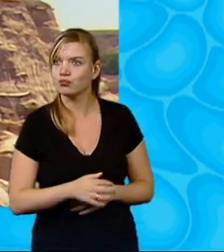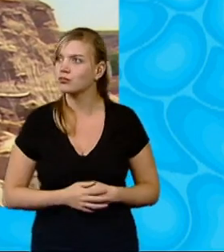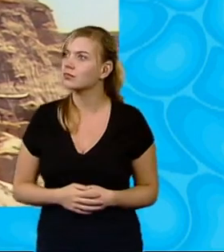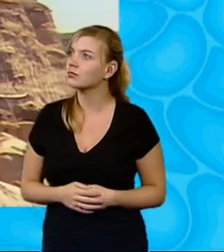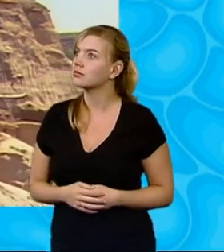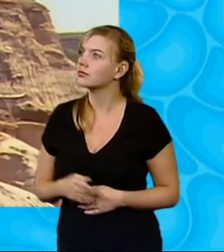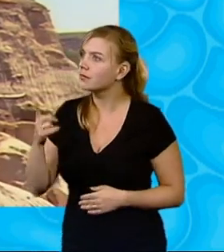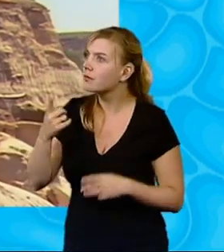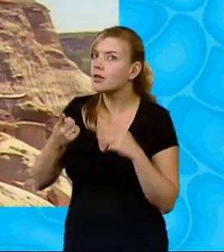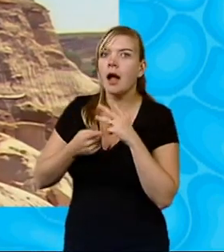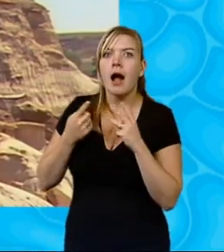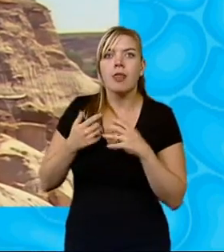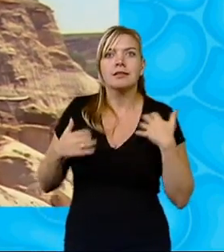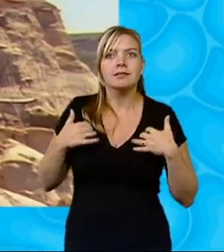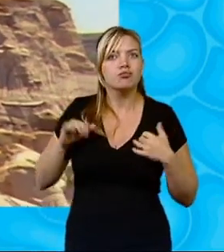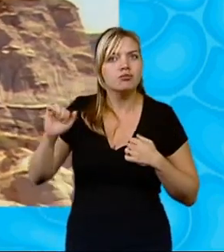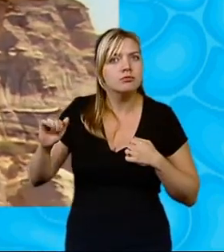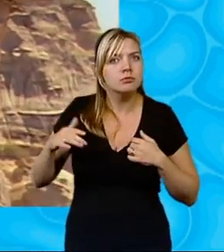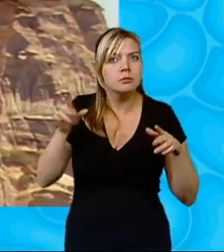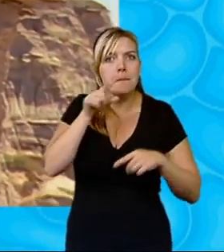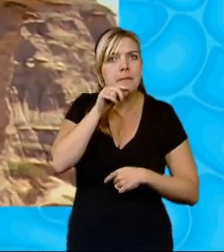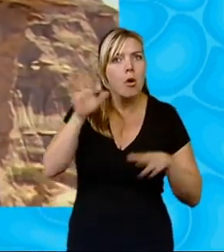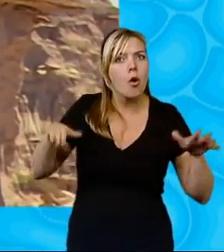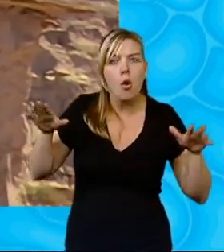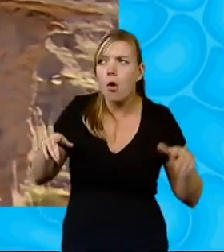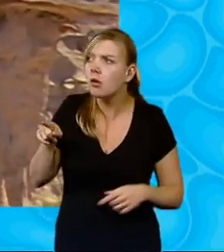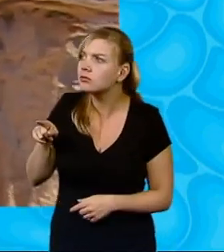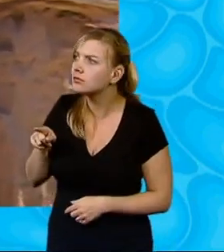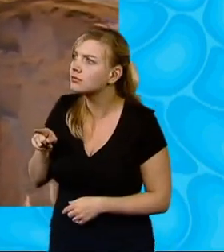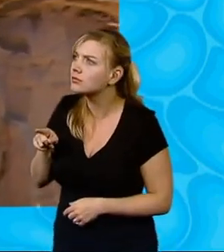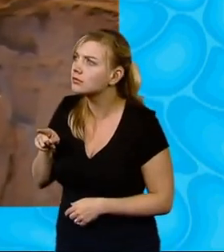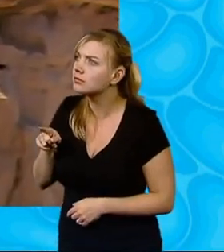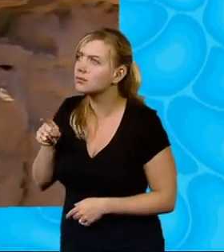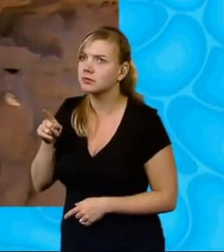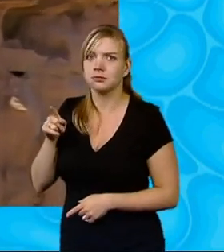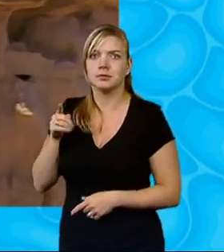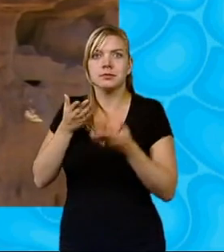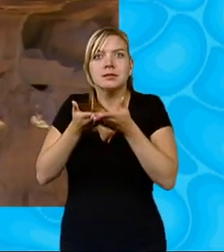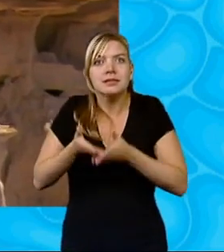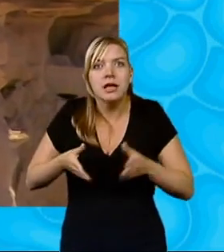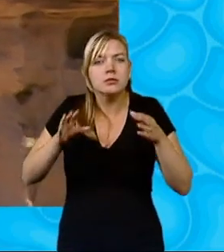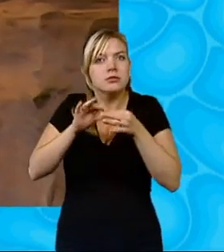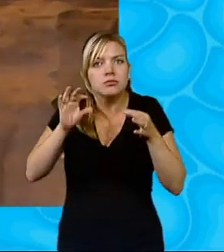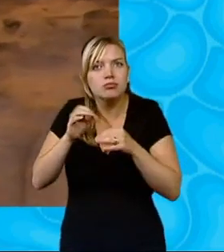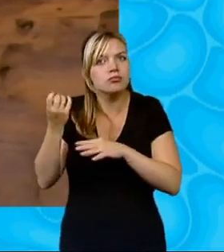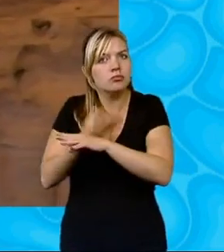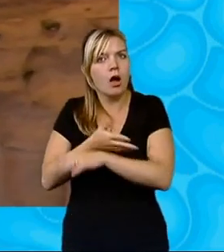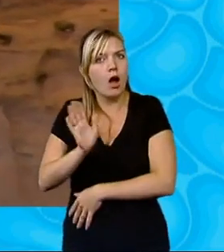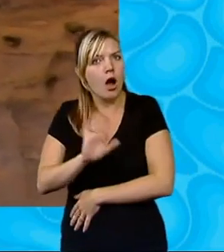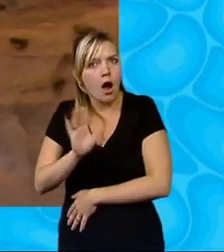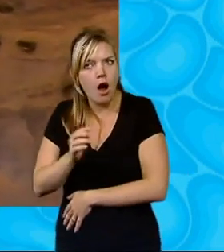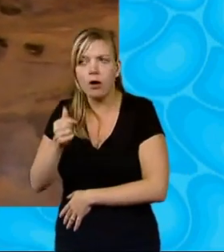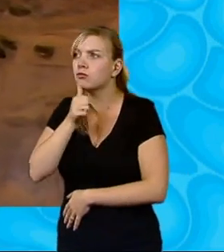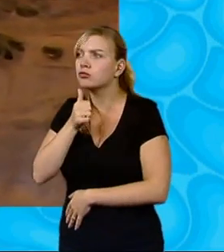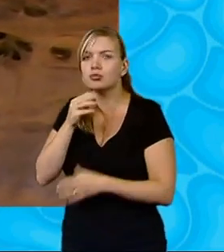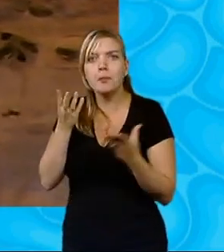other interesting home builders. These birds don't build their nests out of grass and twigs, but out of